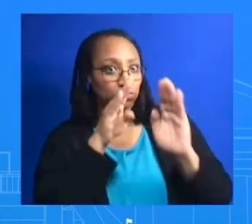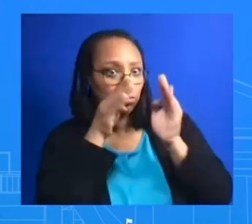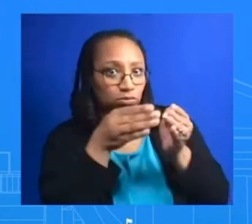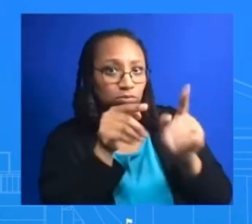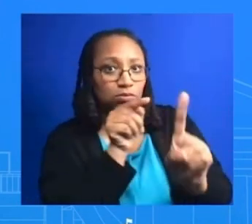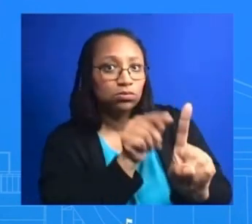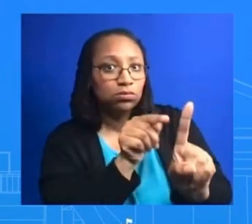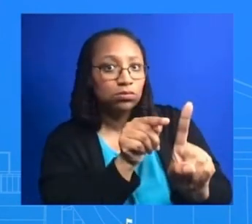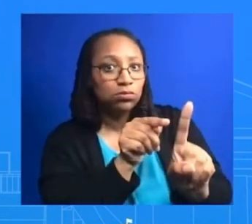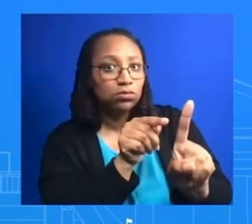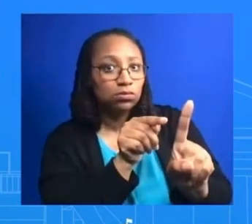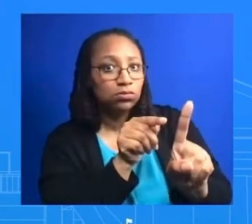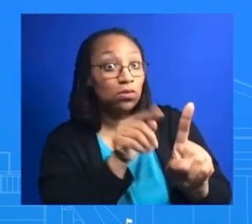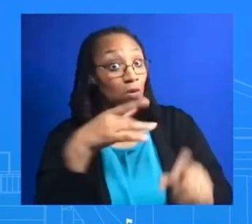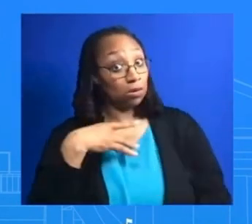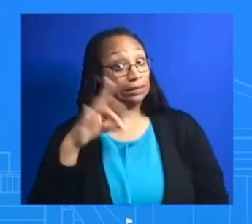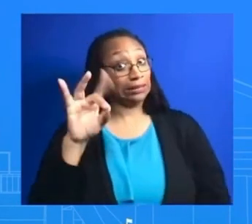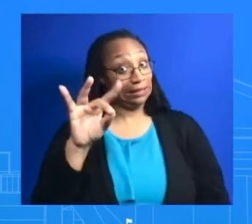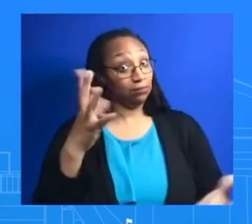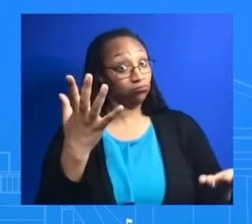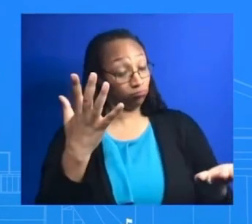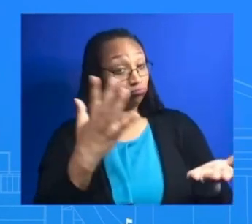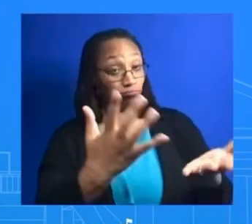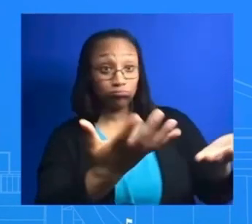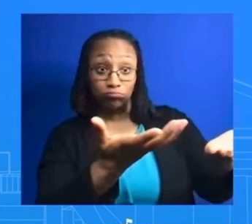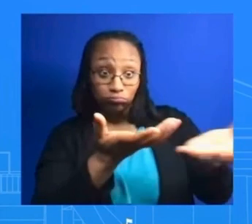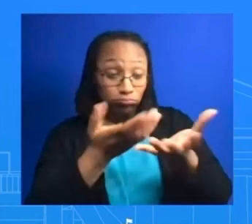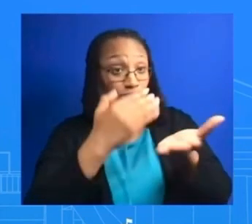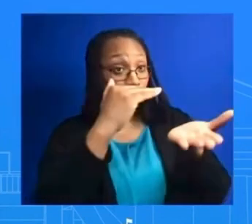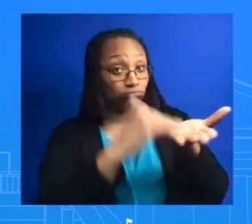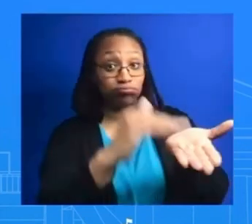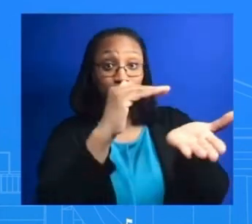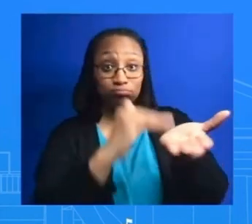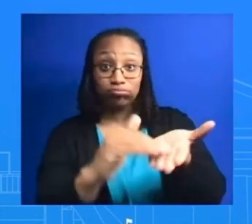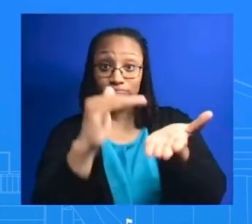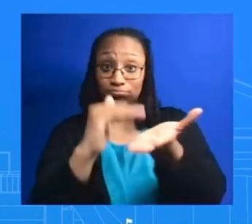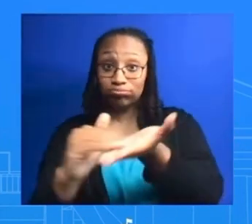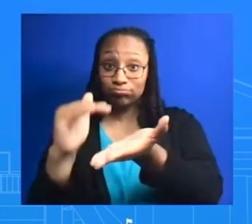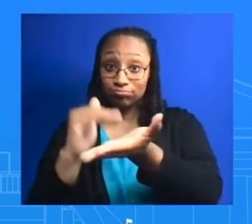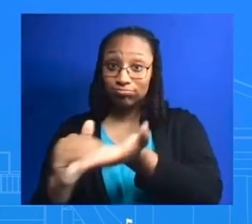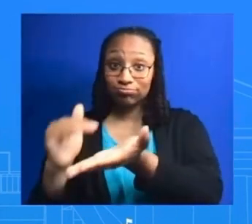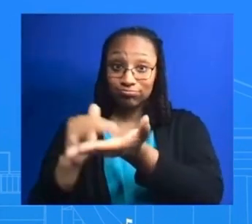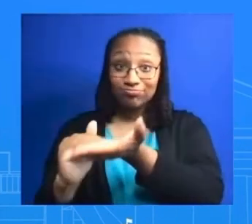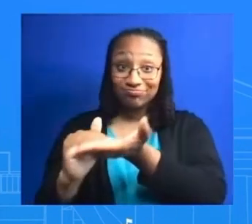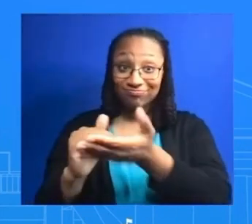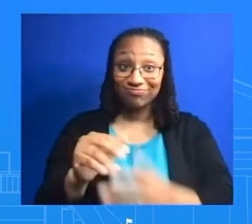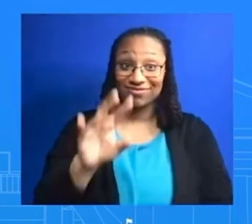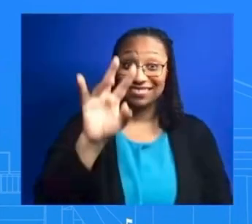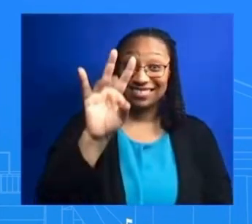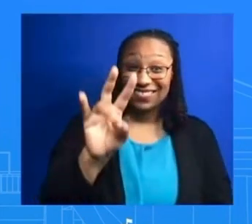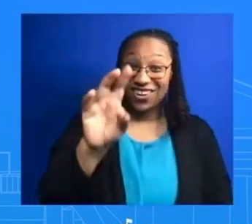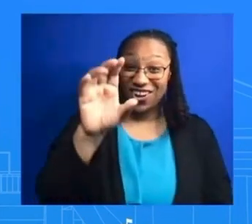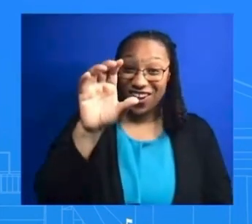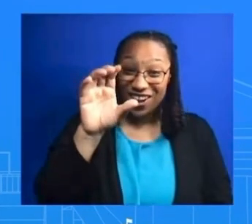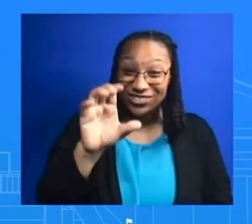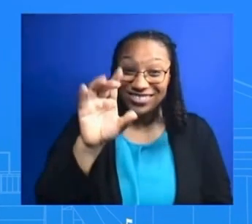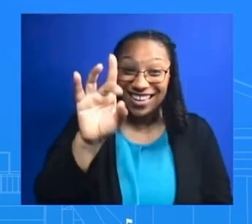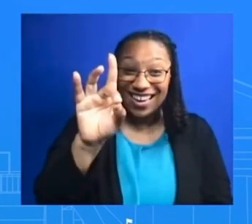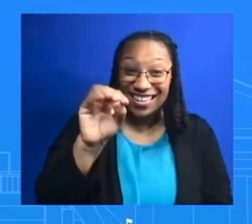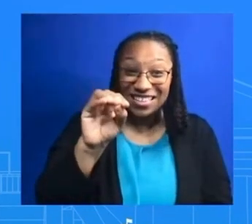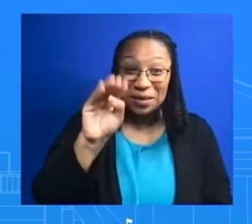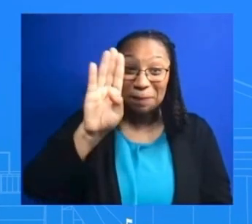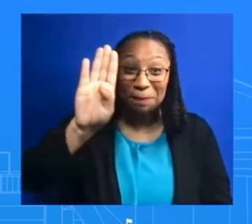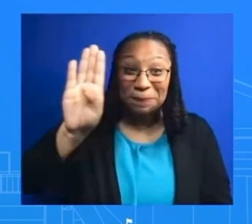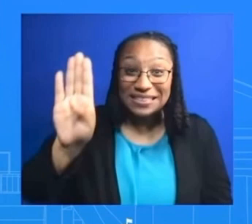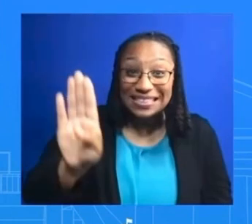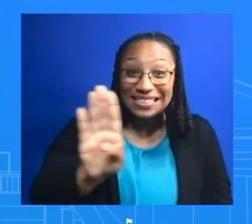forgivenesses, as the president has said, $780 billion worth of loan forgiveness. But I think that the real hypocrisy, in his view, is that a